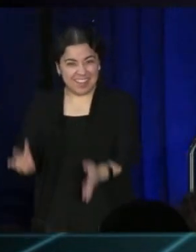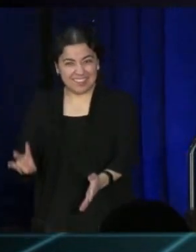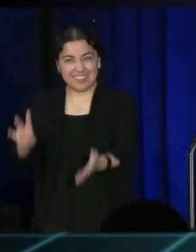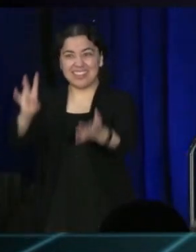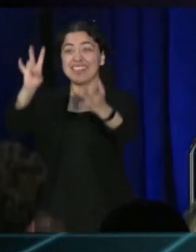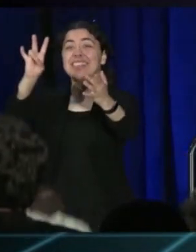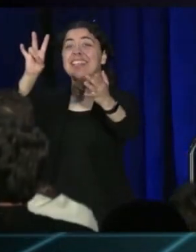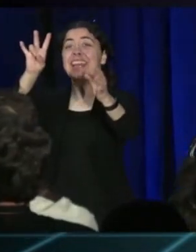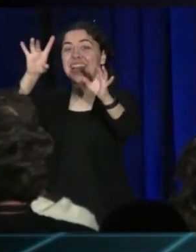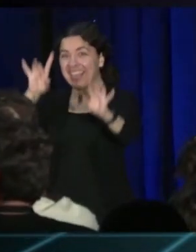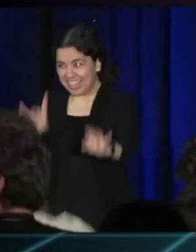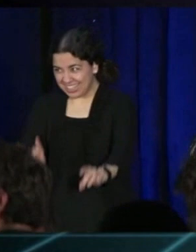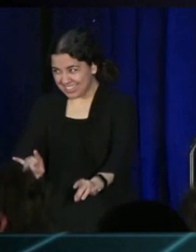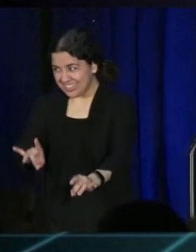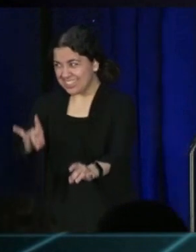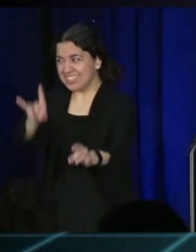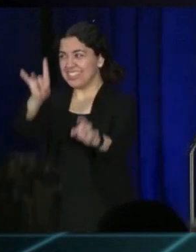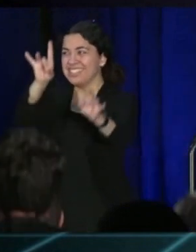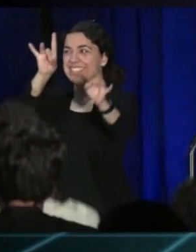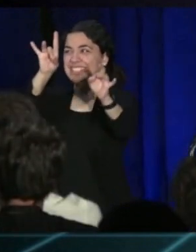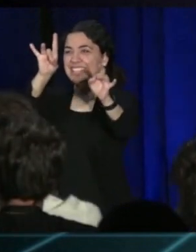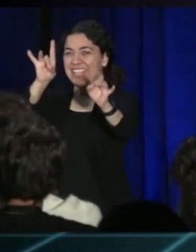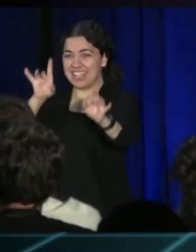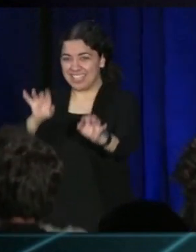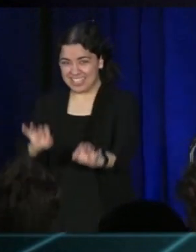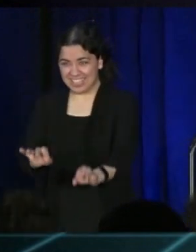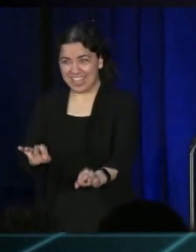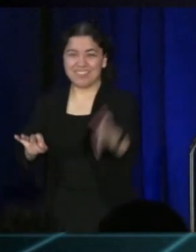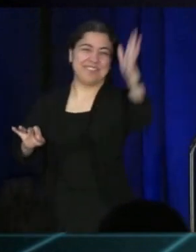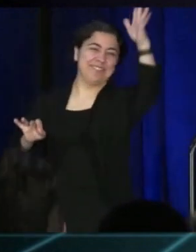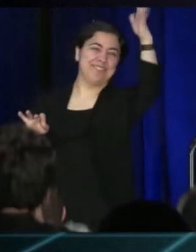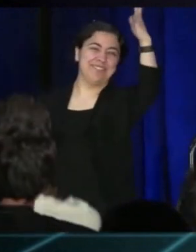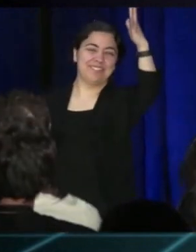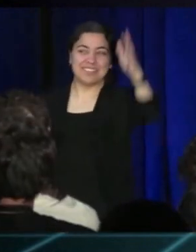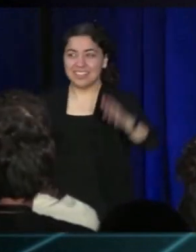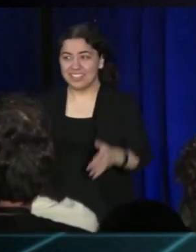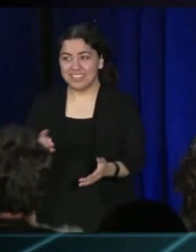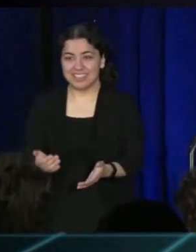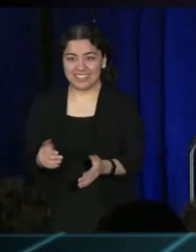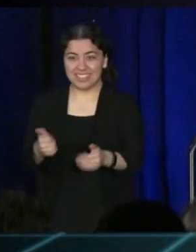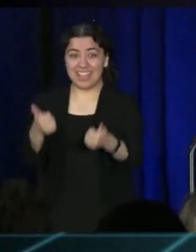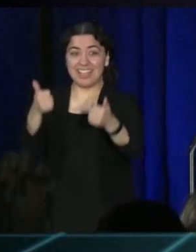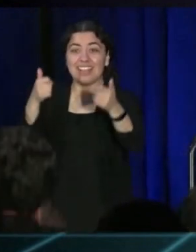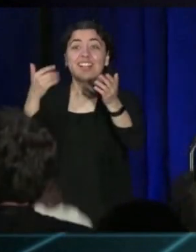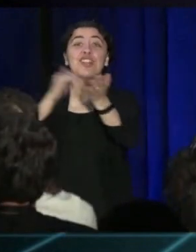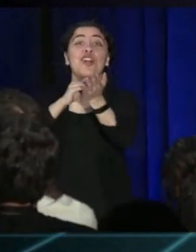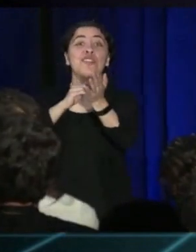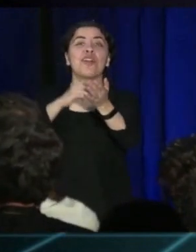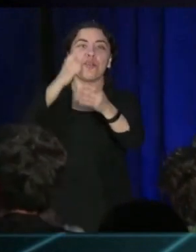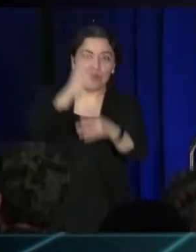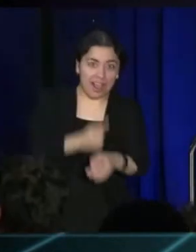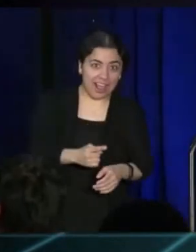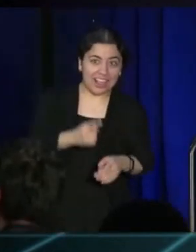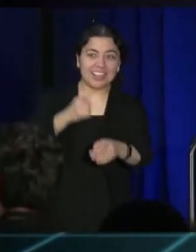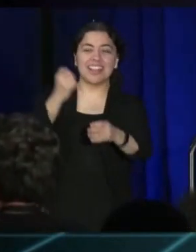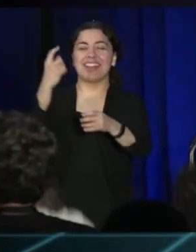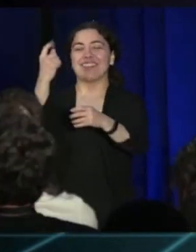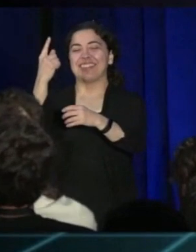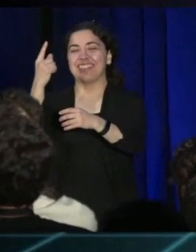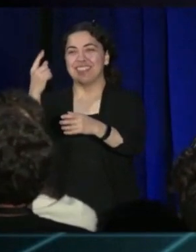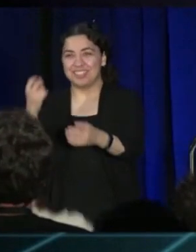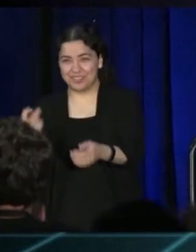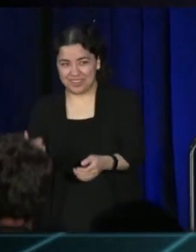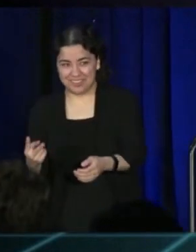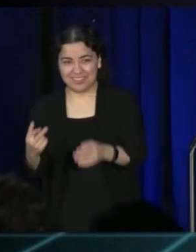7, 8. You're doing so great. Let's start over. 1, no, just kidding. And 11